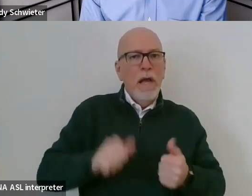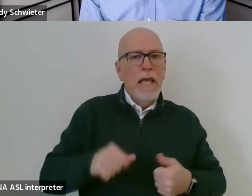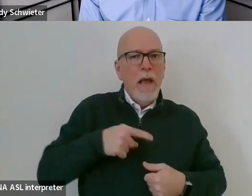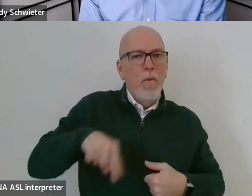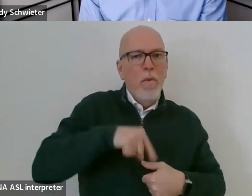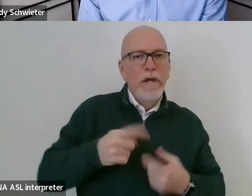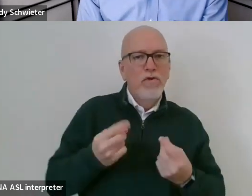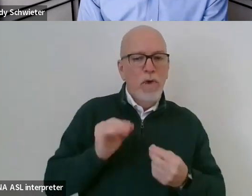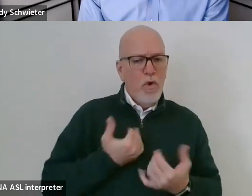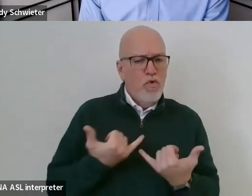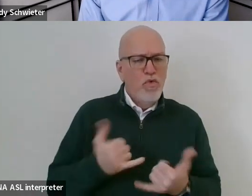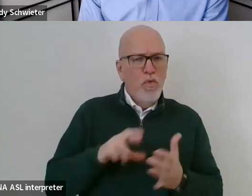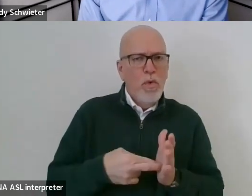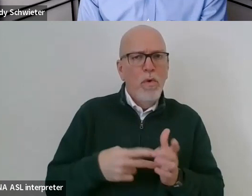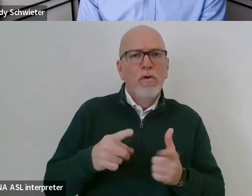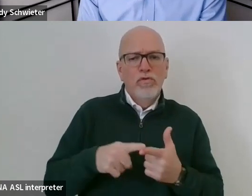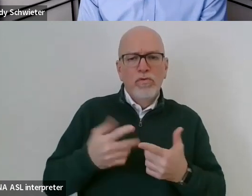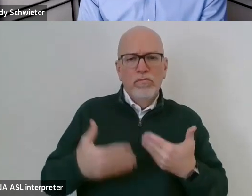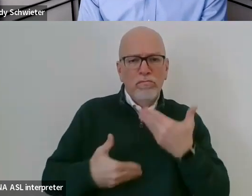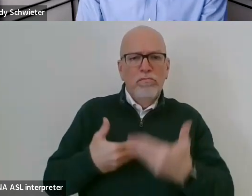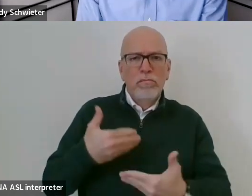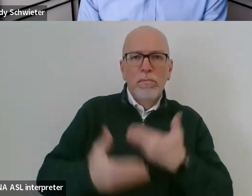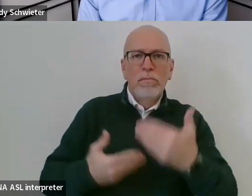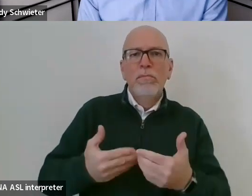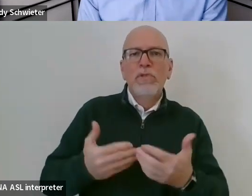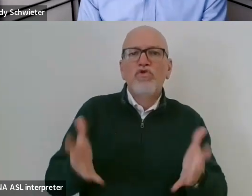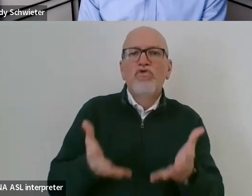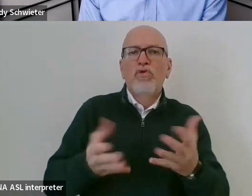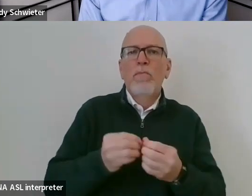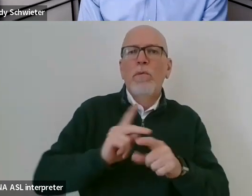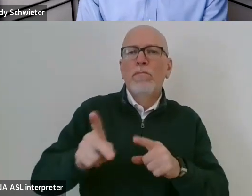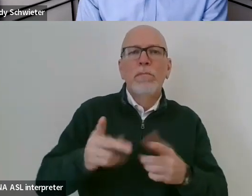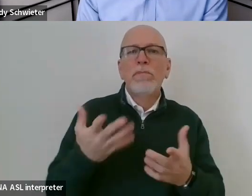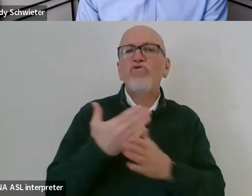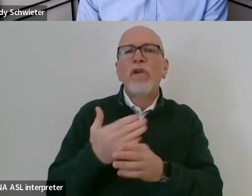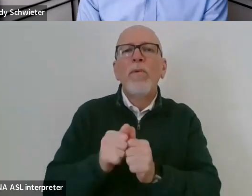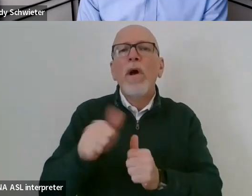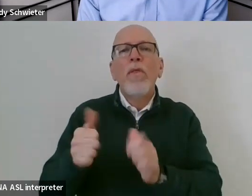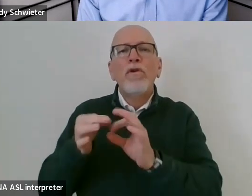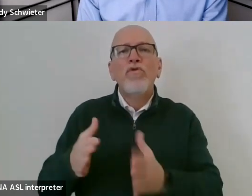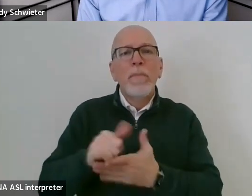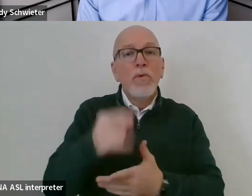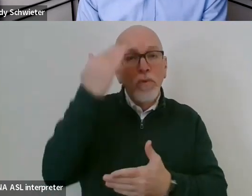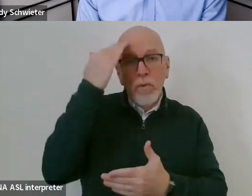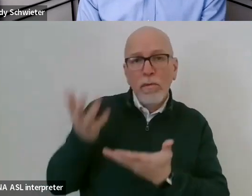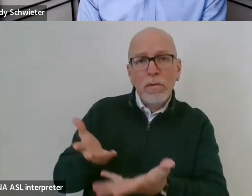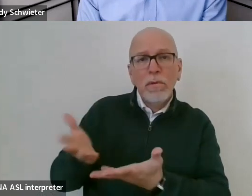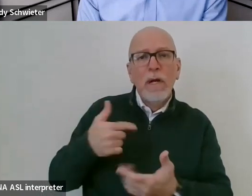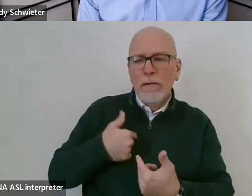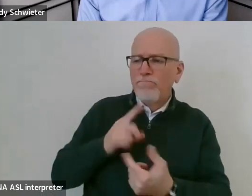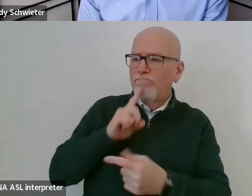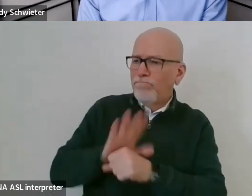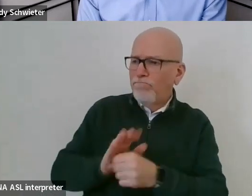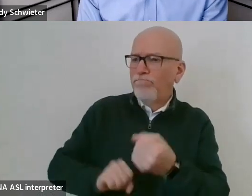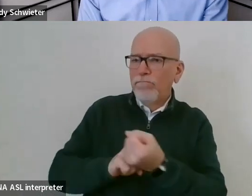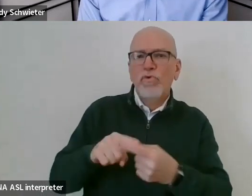current roles to encourage this professionalization? Even as simple as sharing with another interpreter, your commitment to the code of